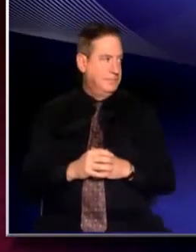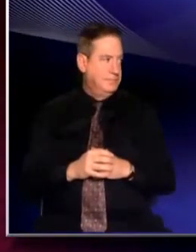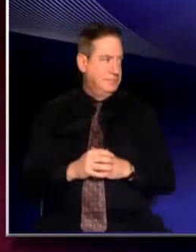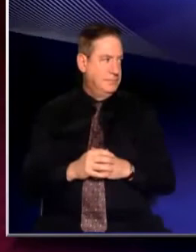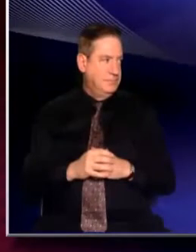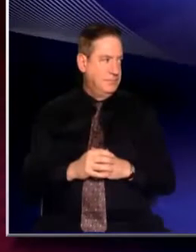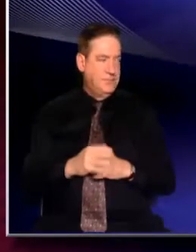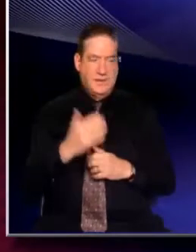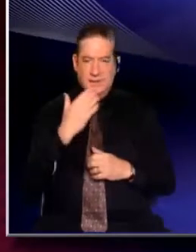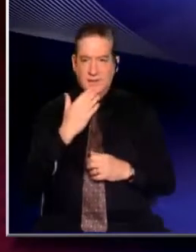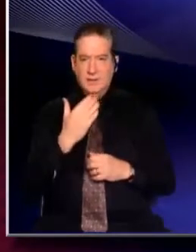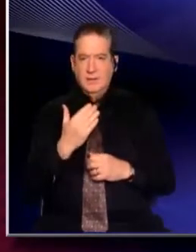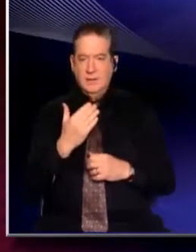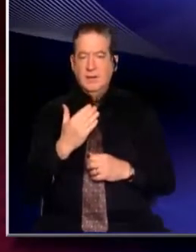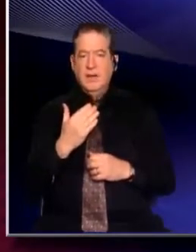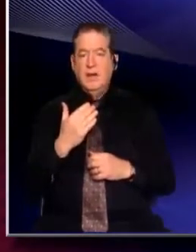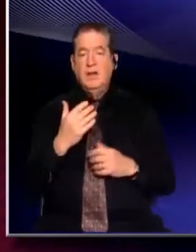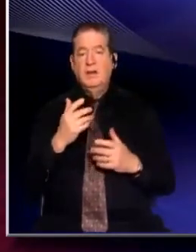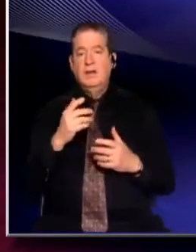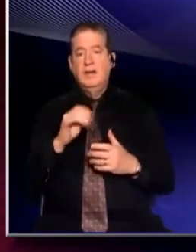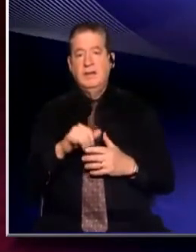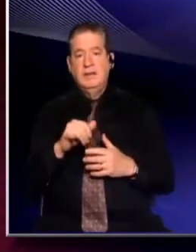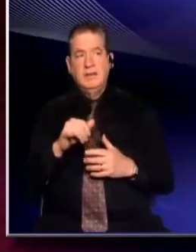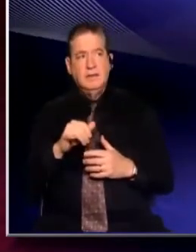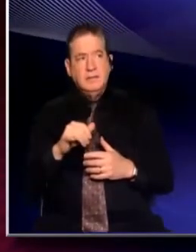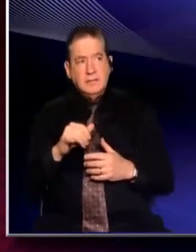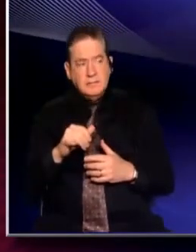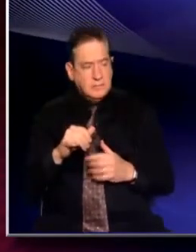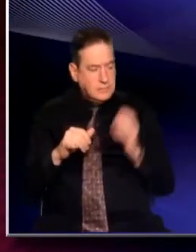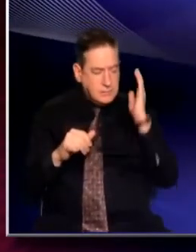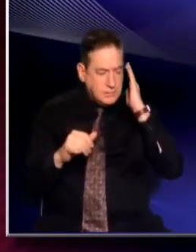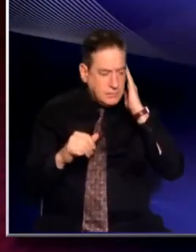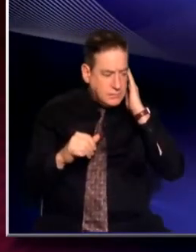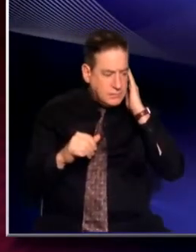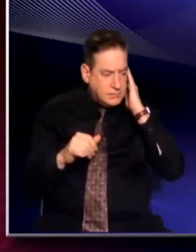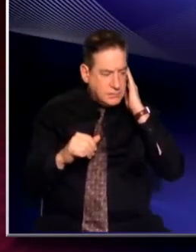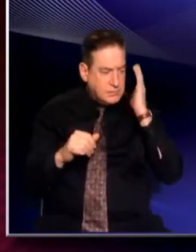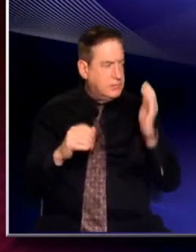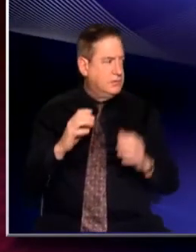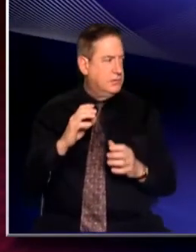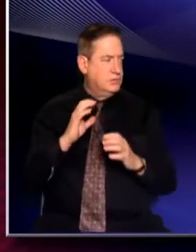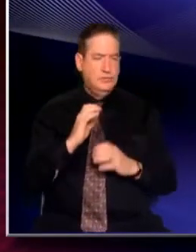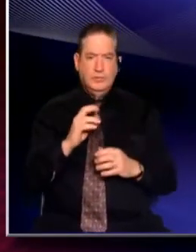Thank you, Richard. Thank you. Next is Anita Bate, Human Resources.